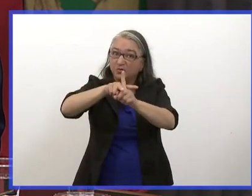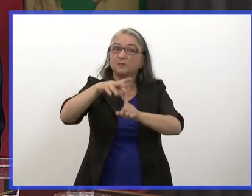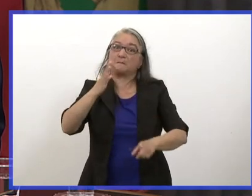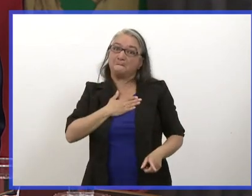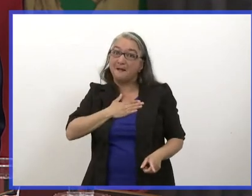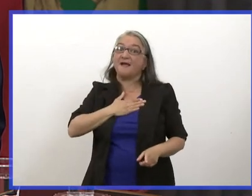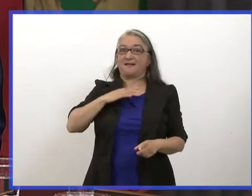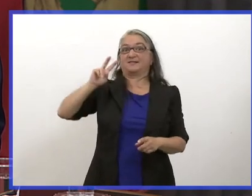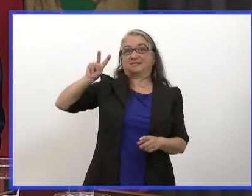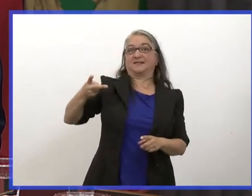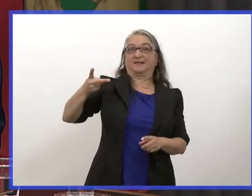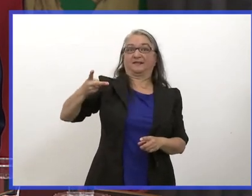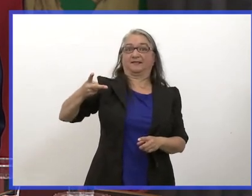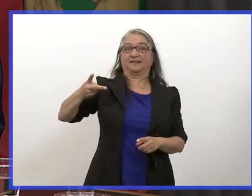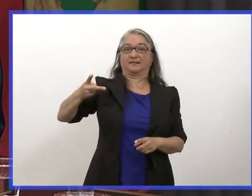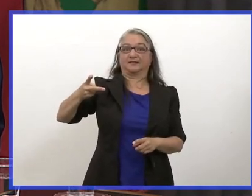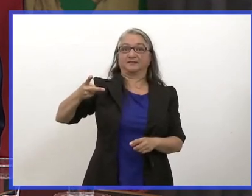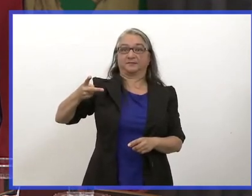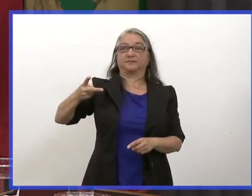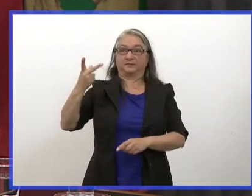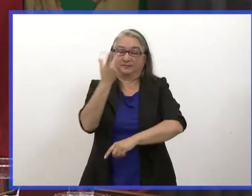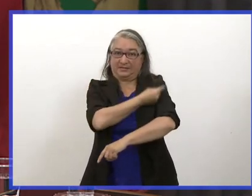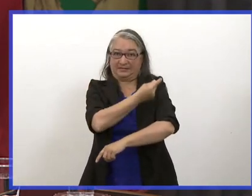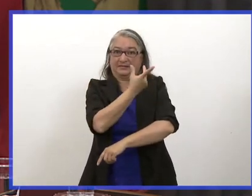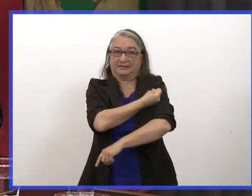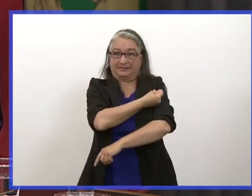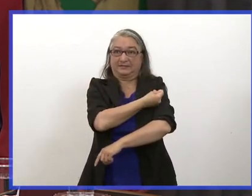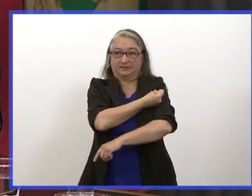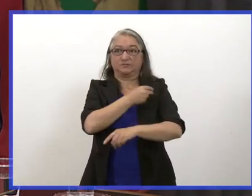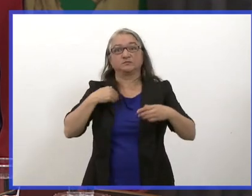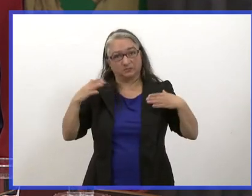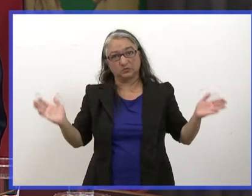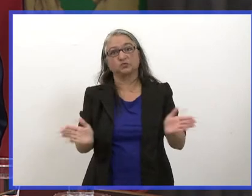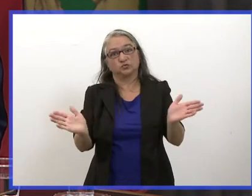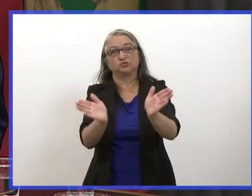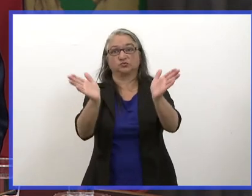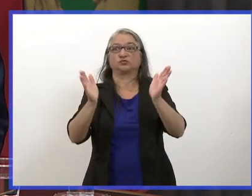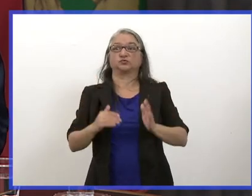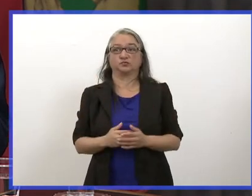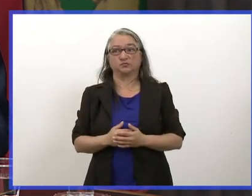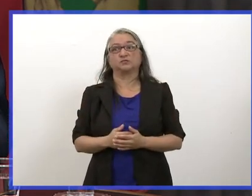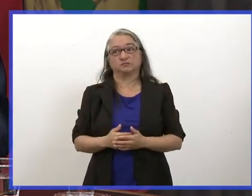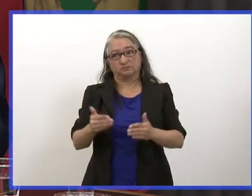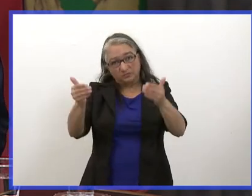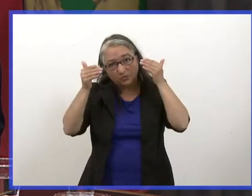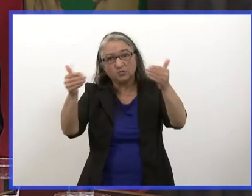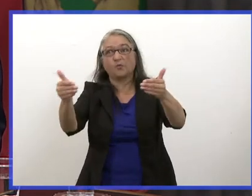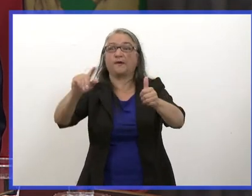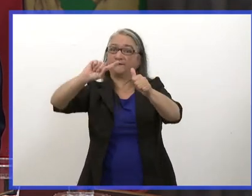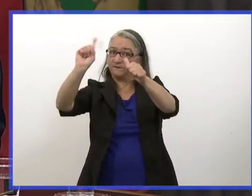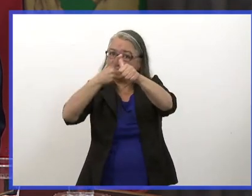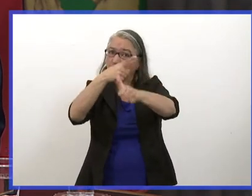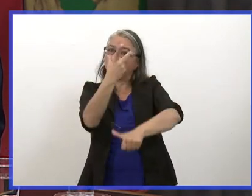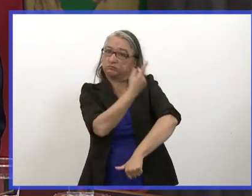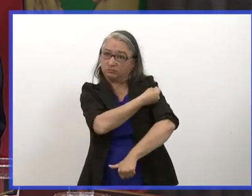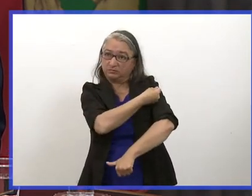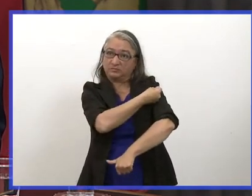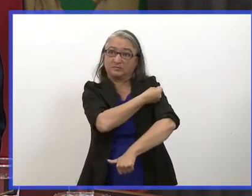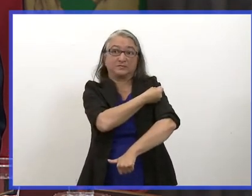all Manitobans to make sure if they've got their first one, get their second. If they haven't got one, go and get your first one as soon as